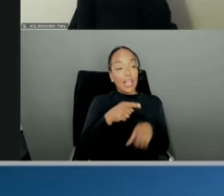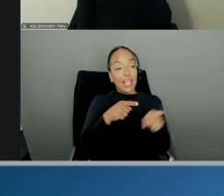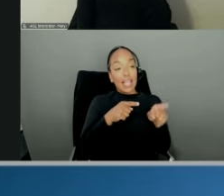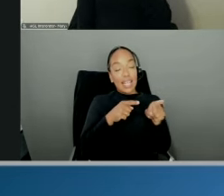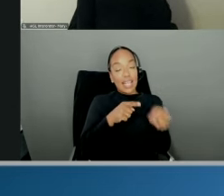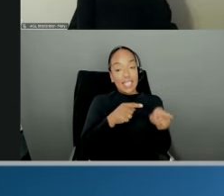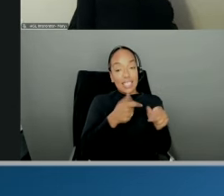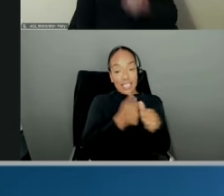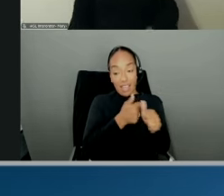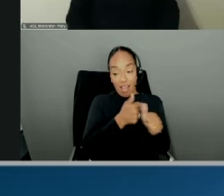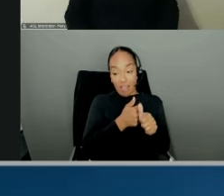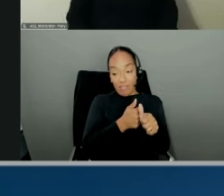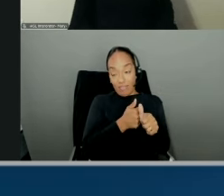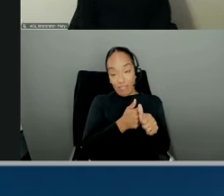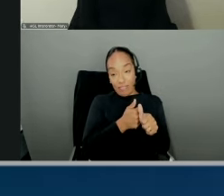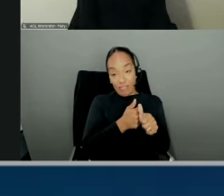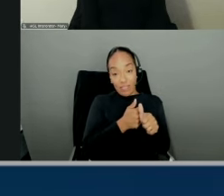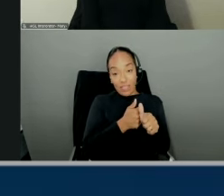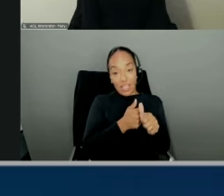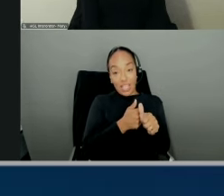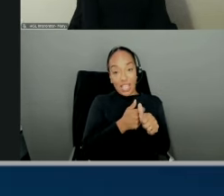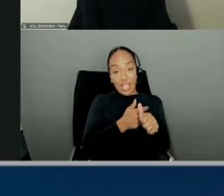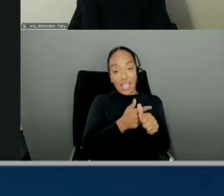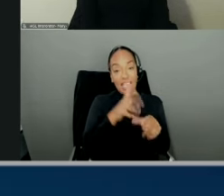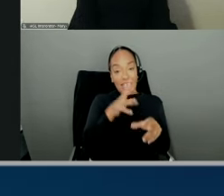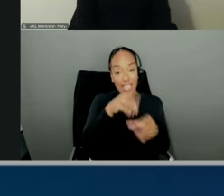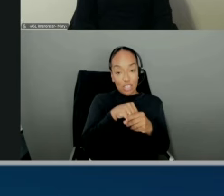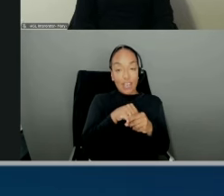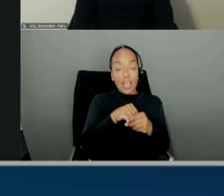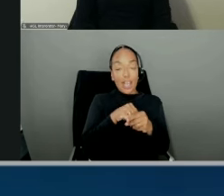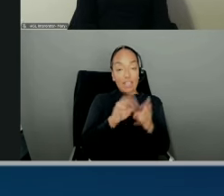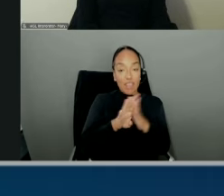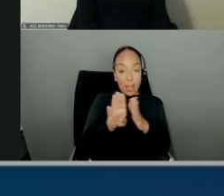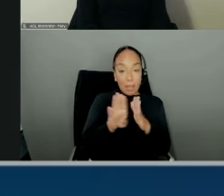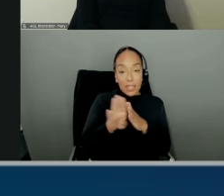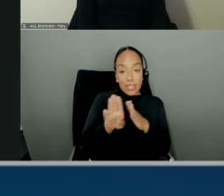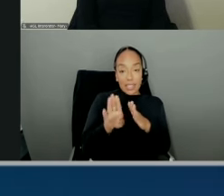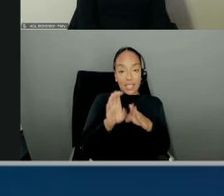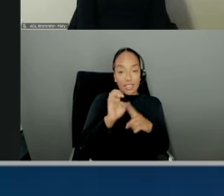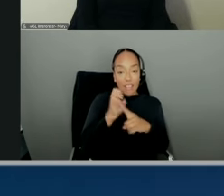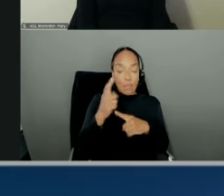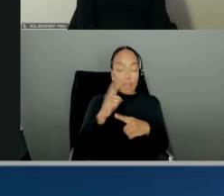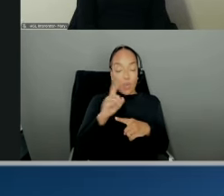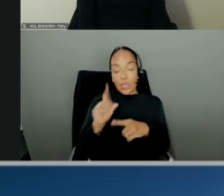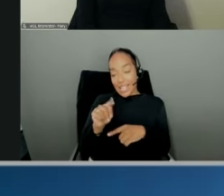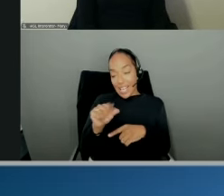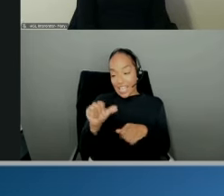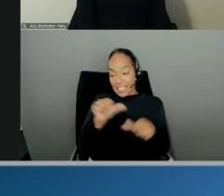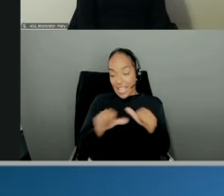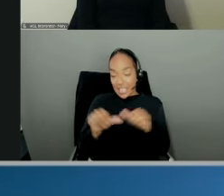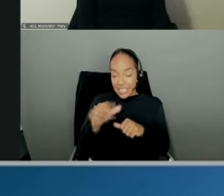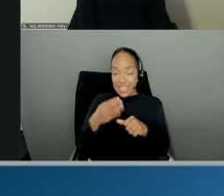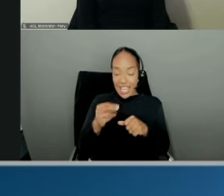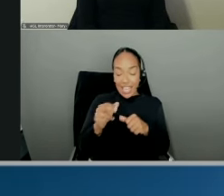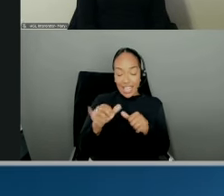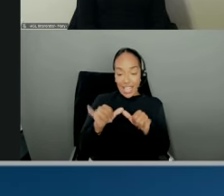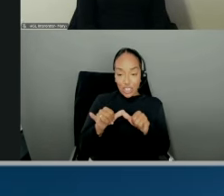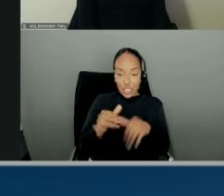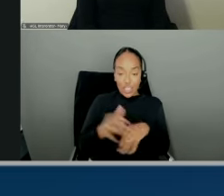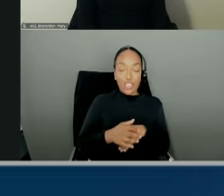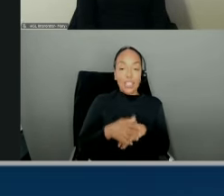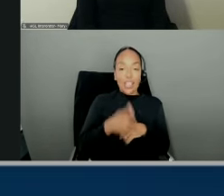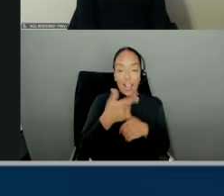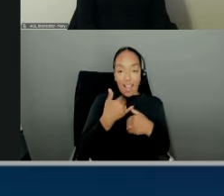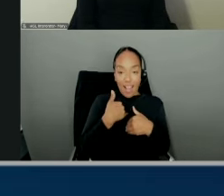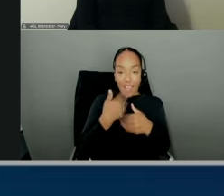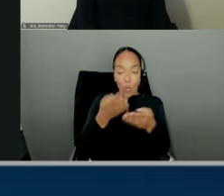is an integrated development environment for data scientists and ML engineers. And it has a wide variety